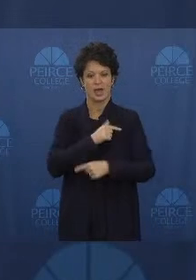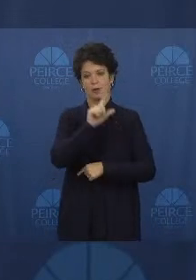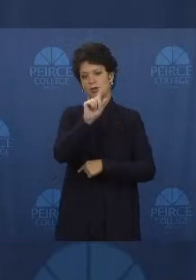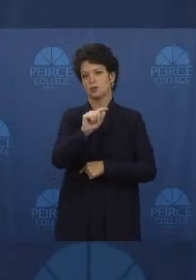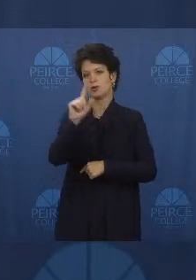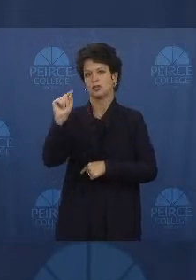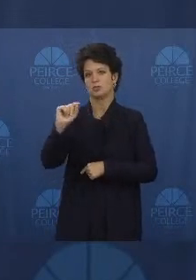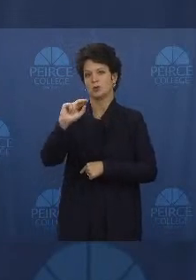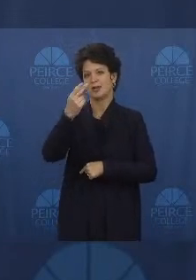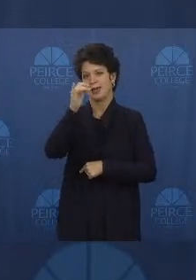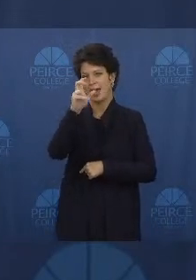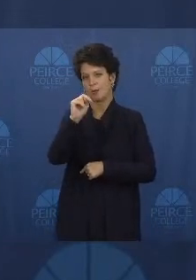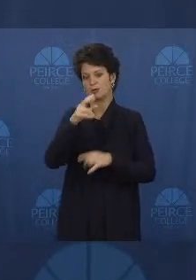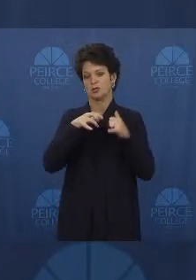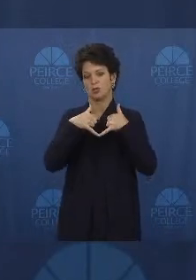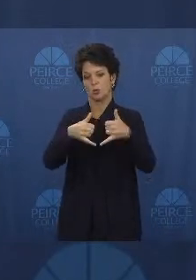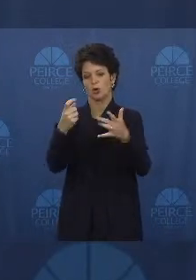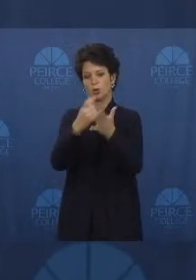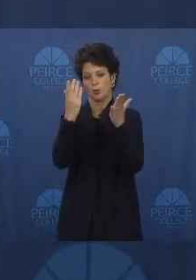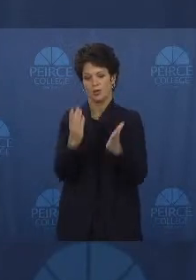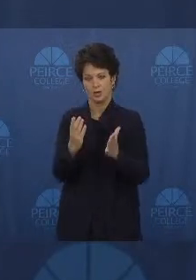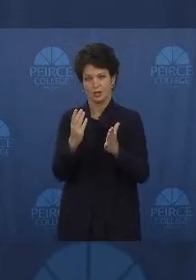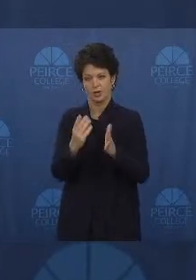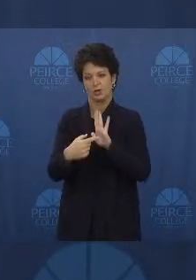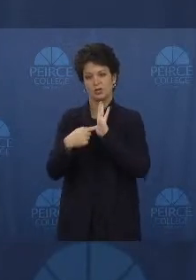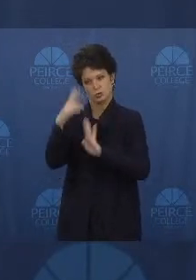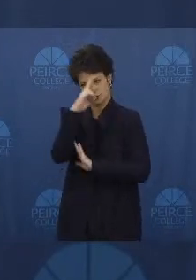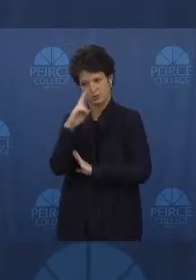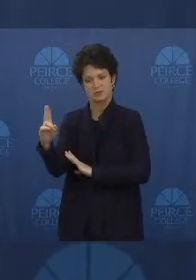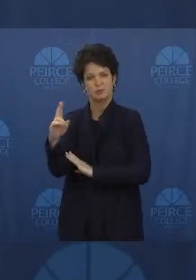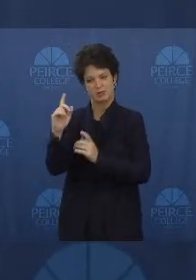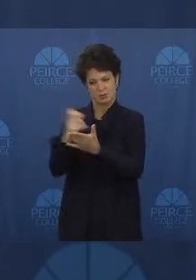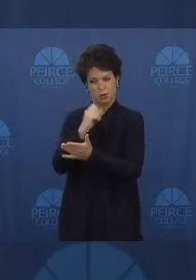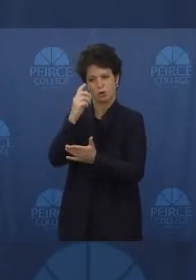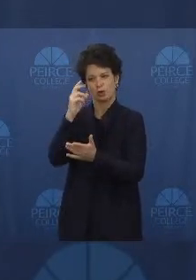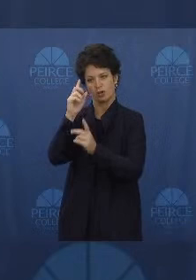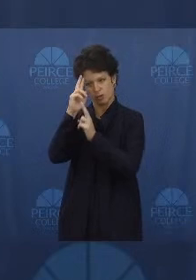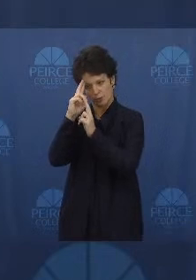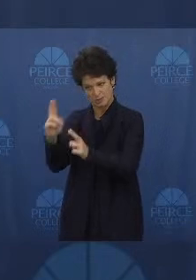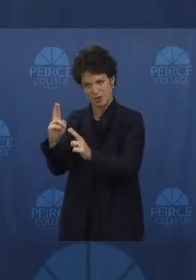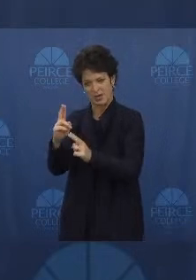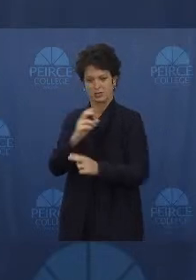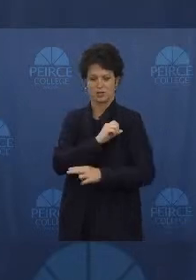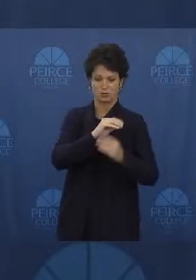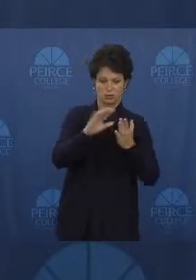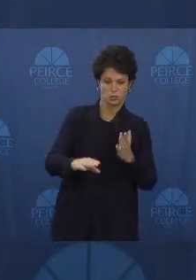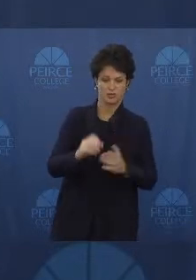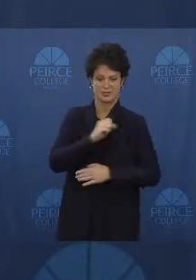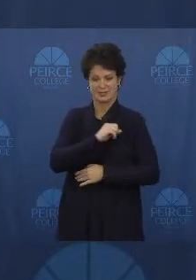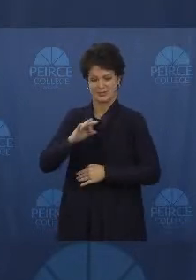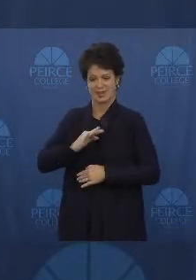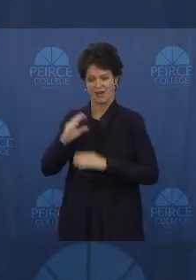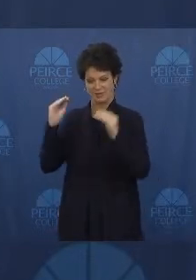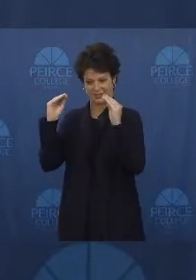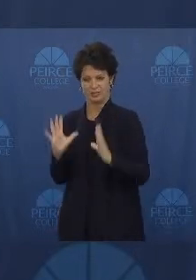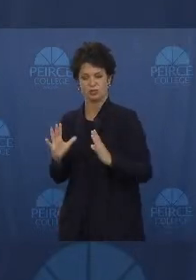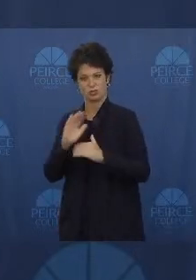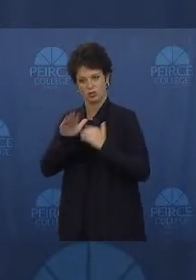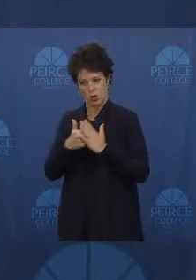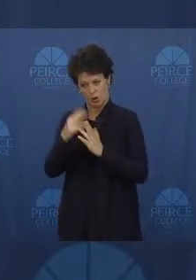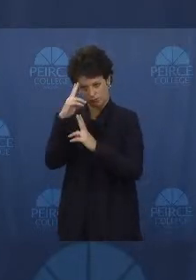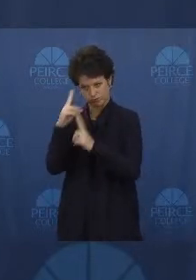2020 Hamilton Award recipient has garnered the respect of students, faculty, and staff as